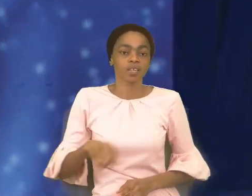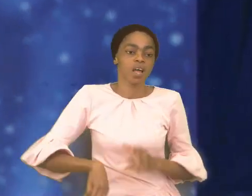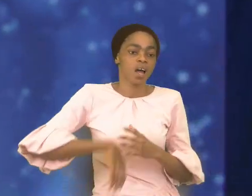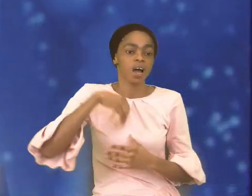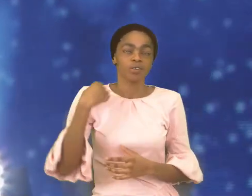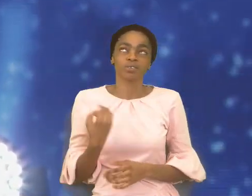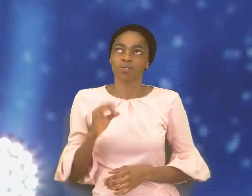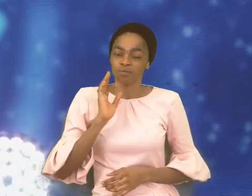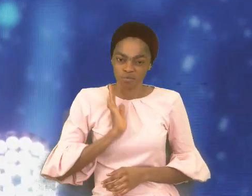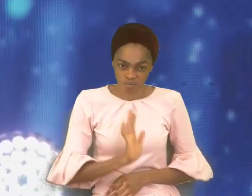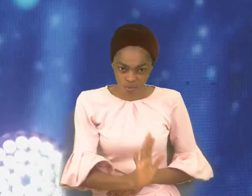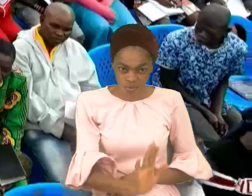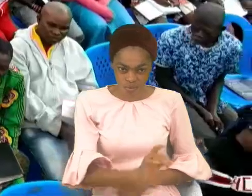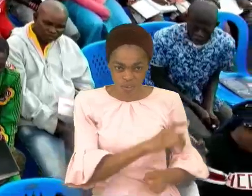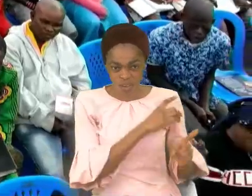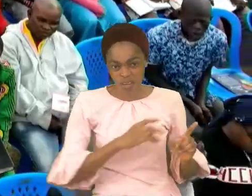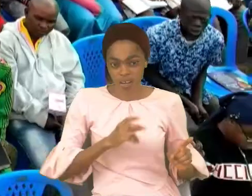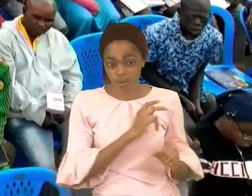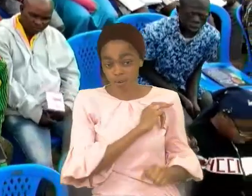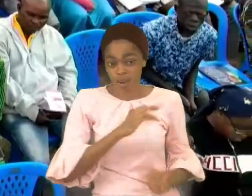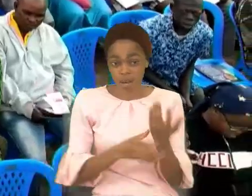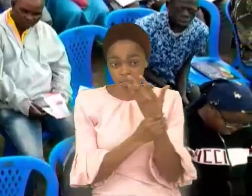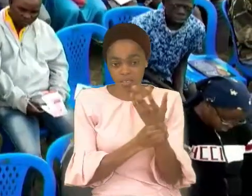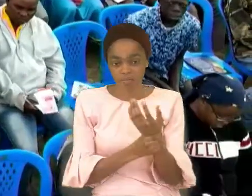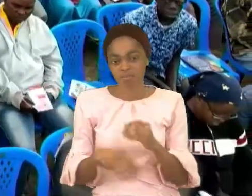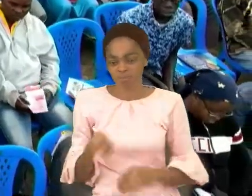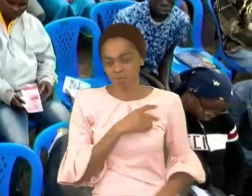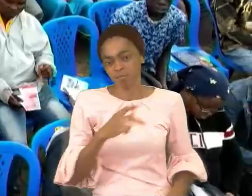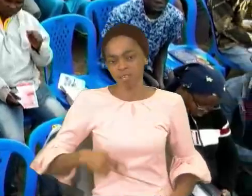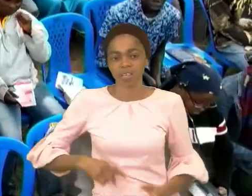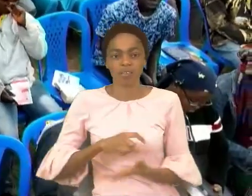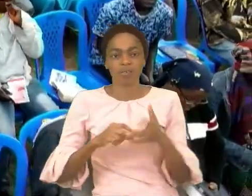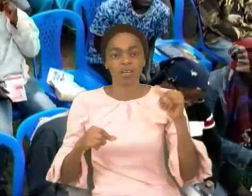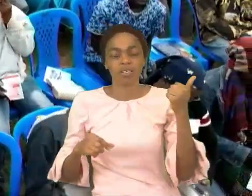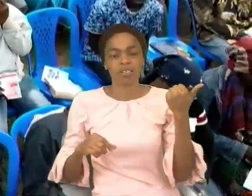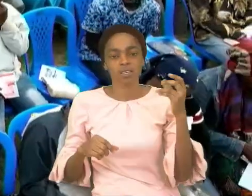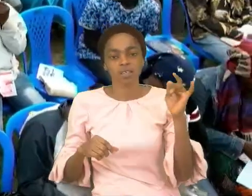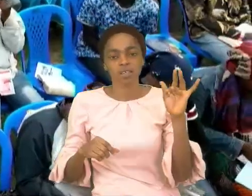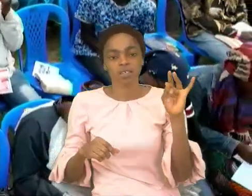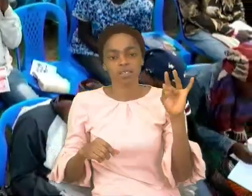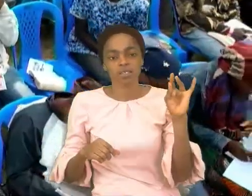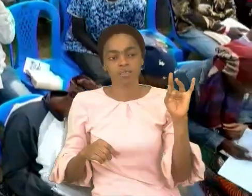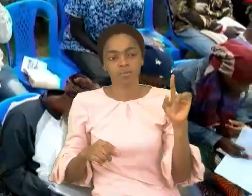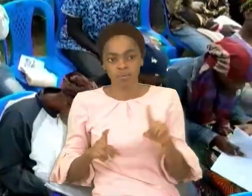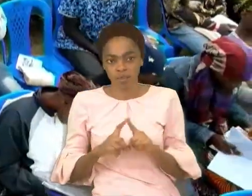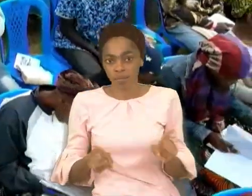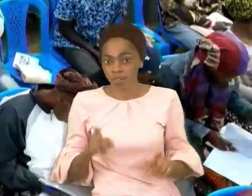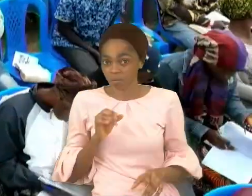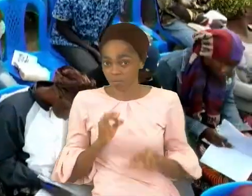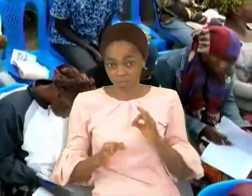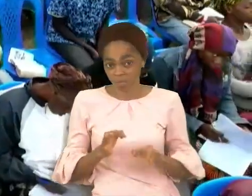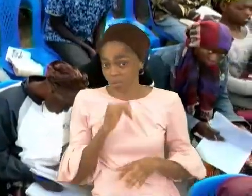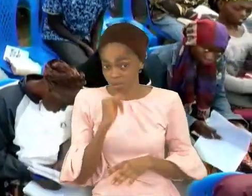18. In verse 18, but if not, be it known unto thee,